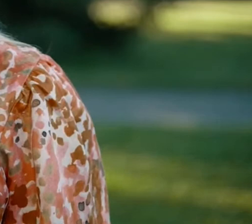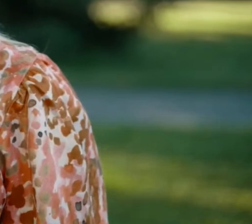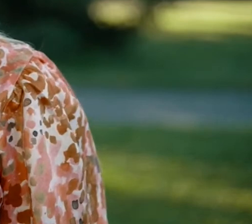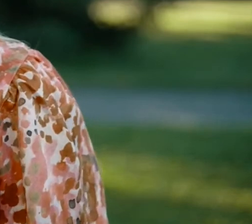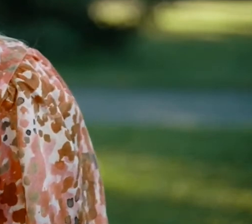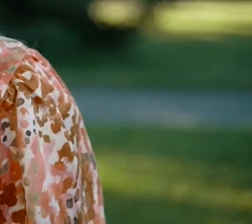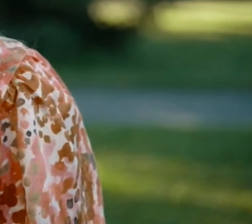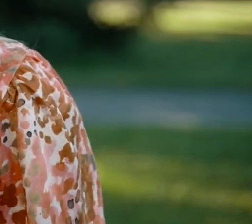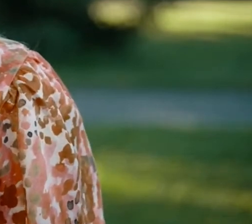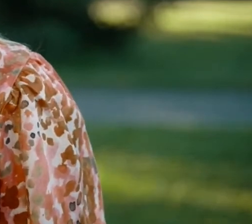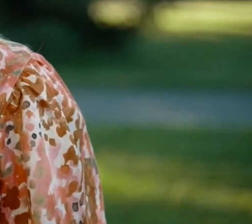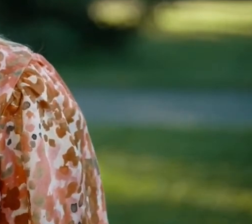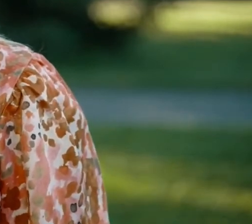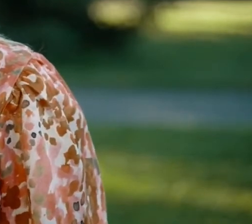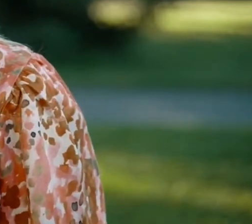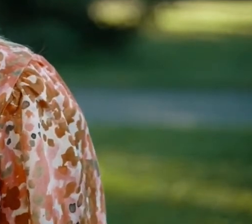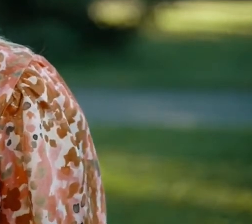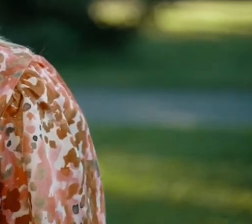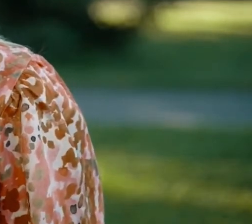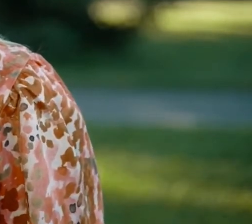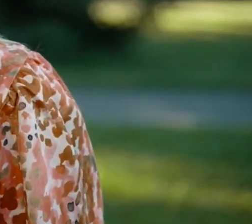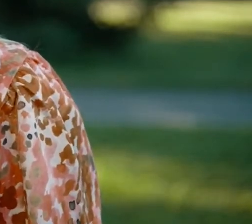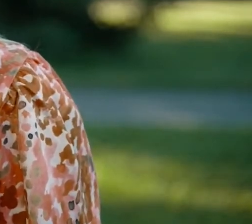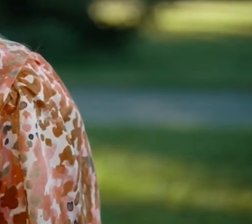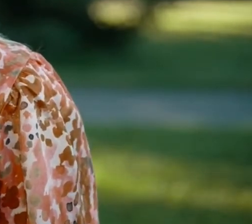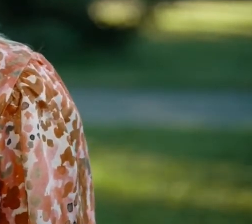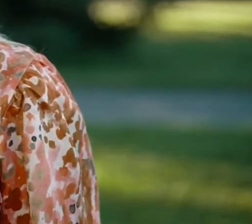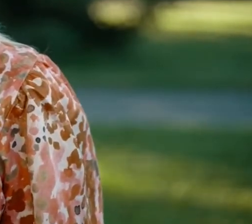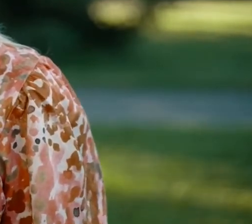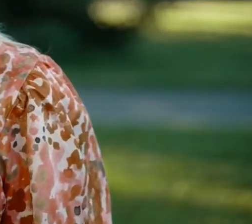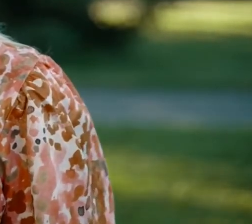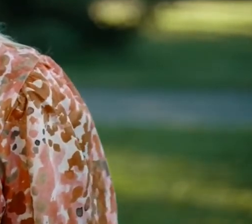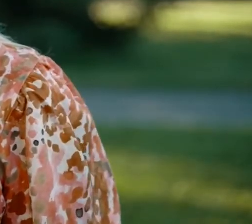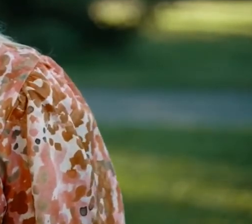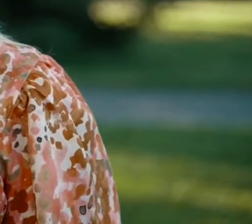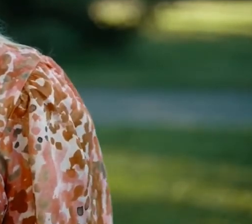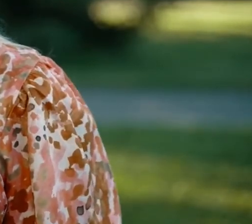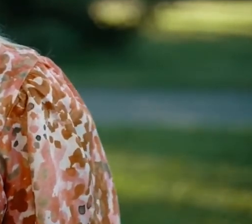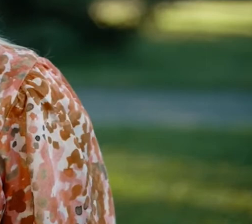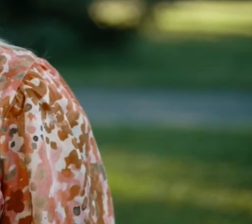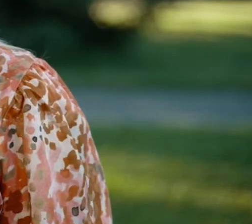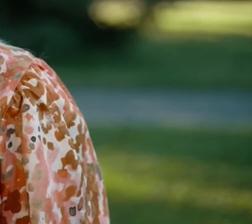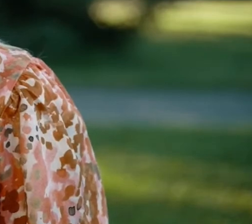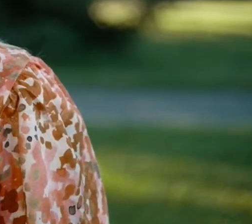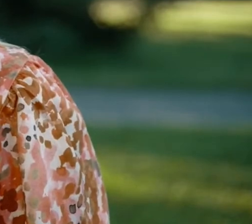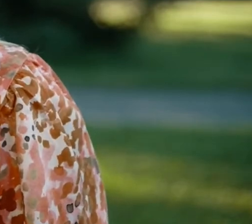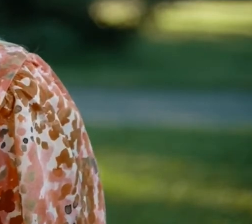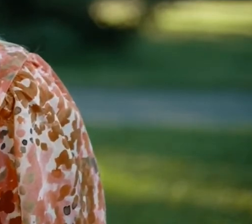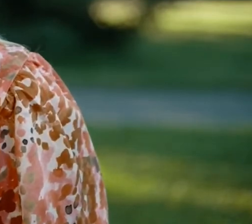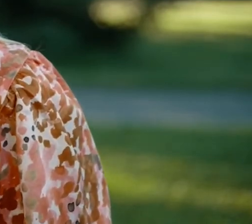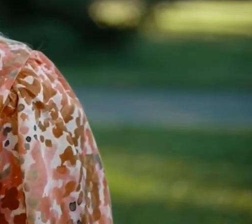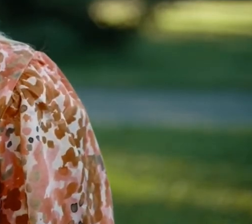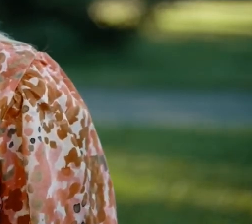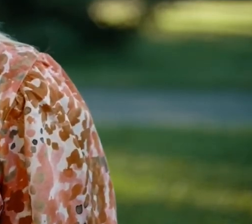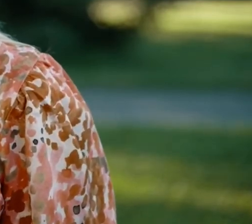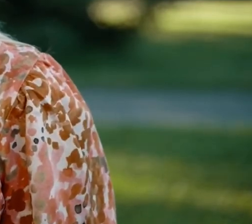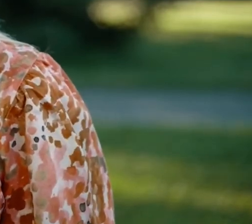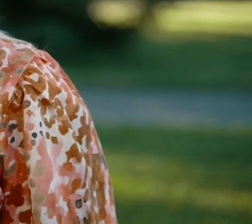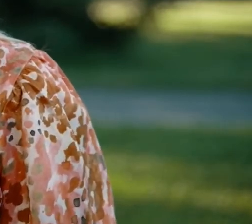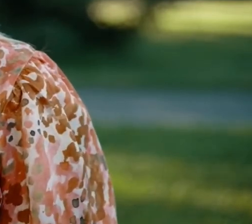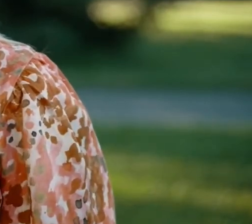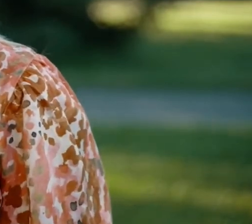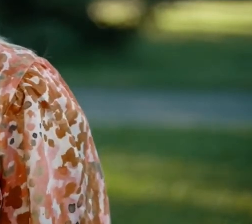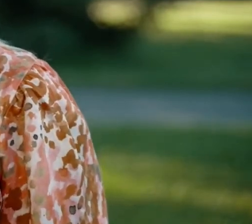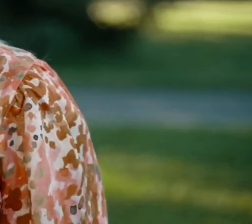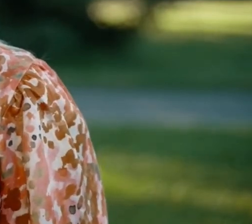easily double the economic activity in the surrounding area, like for example in Hossa National Park that was founded in 2017